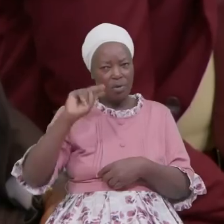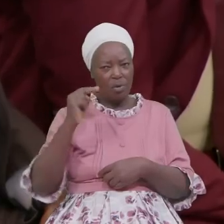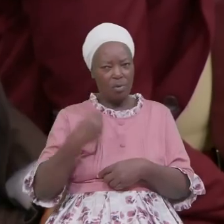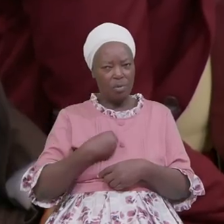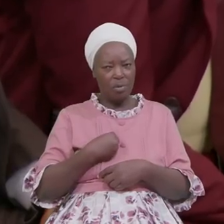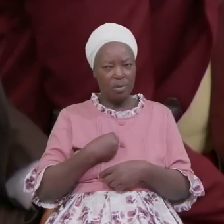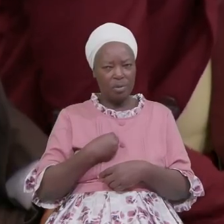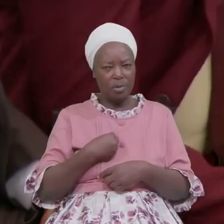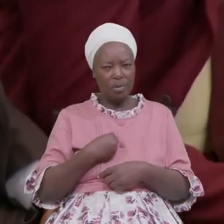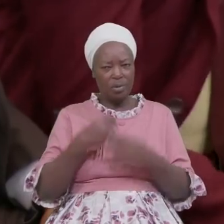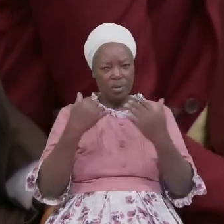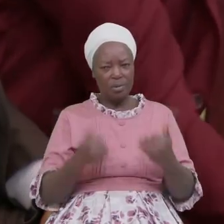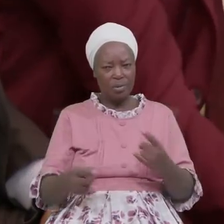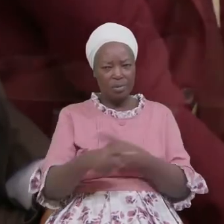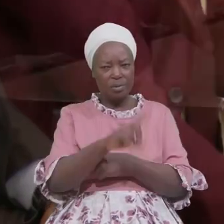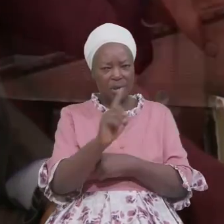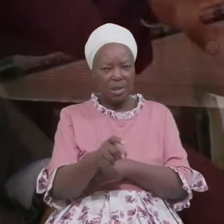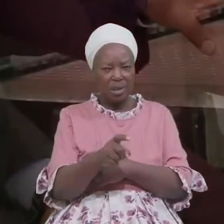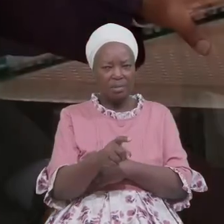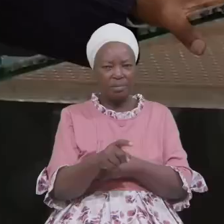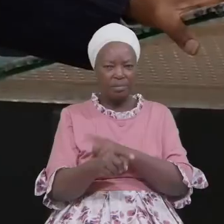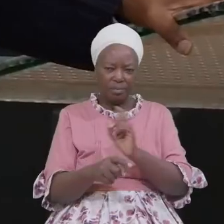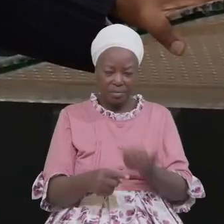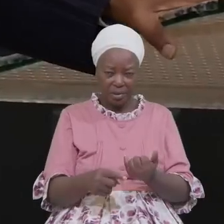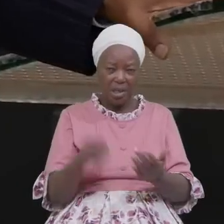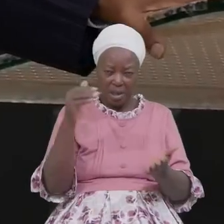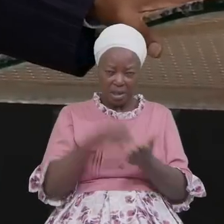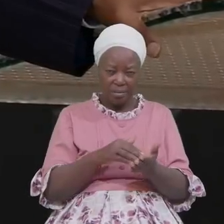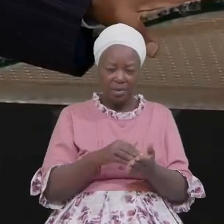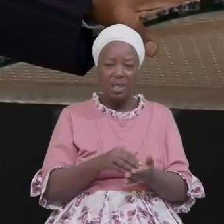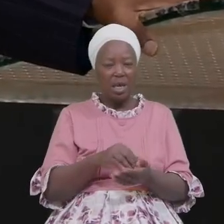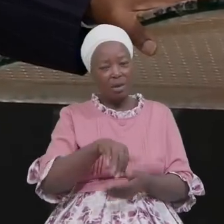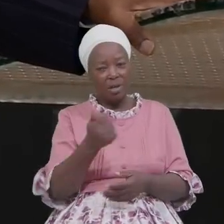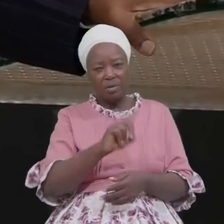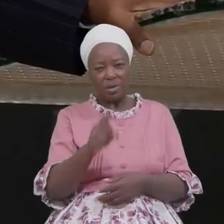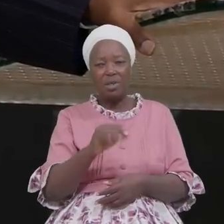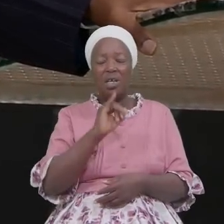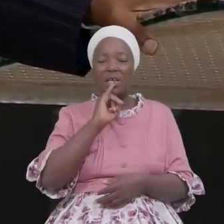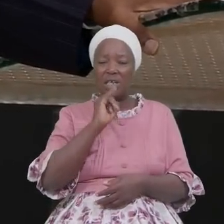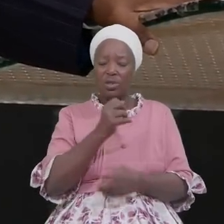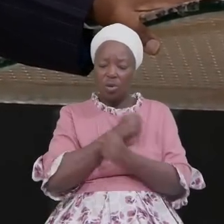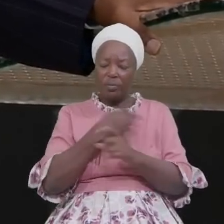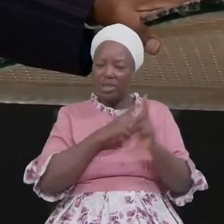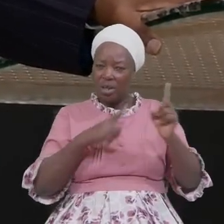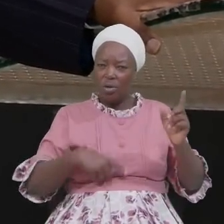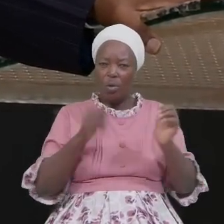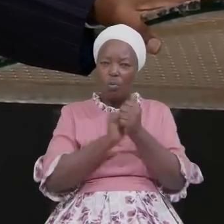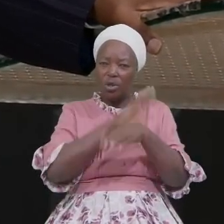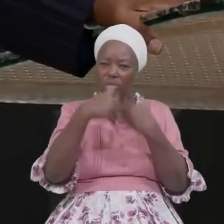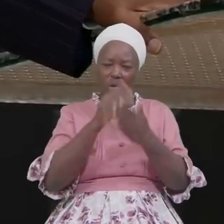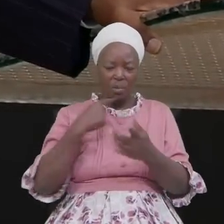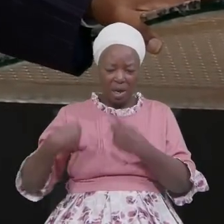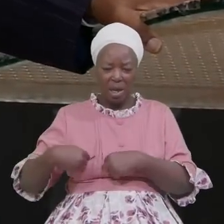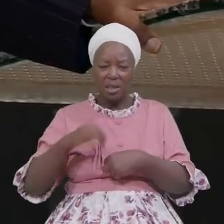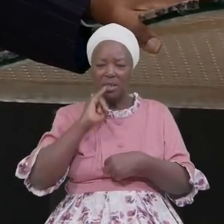question around. Is loving the Lord with all our heart, is it for us today? Yes.